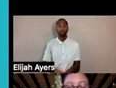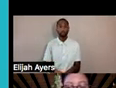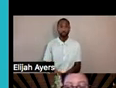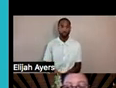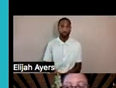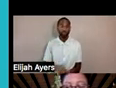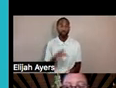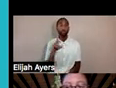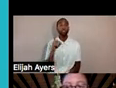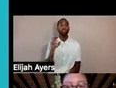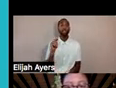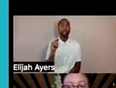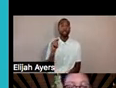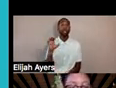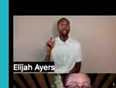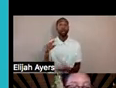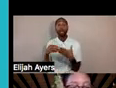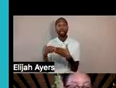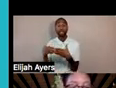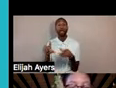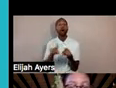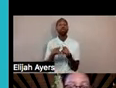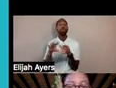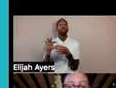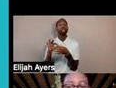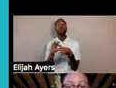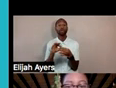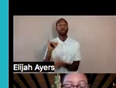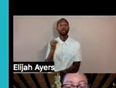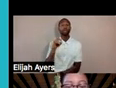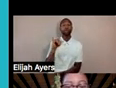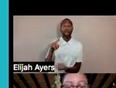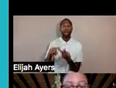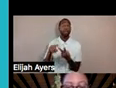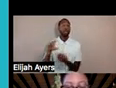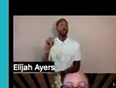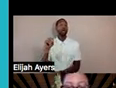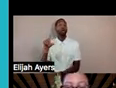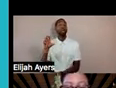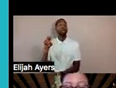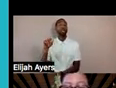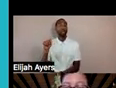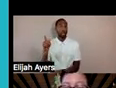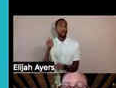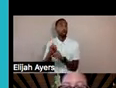and CarePod lead and CarePod collaborators Jody and Karina, who will also be introduced